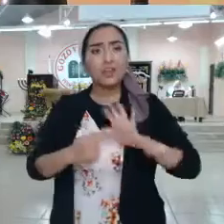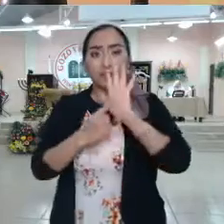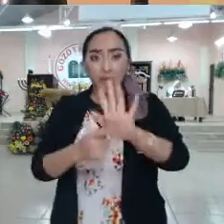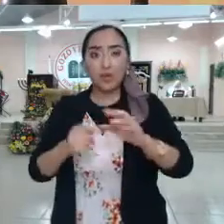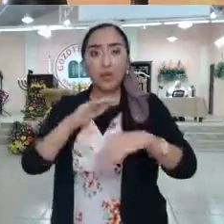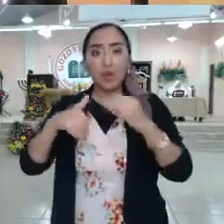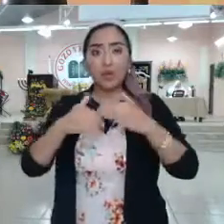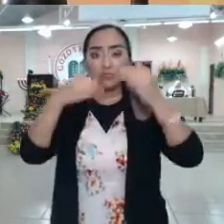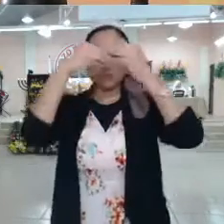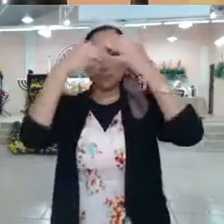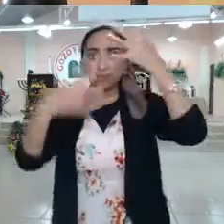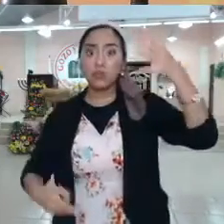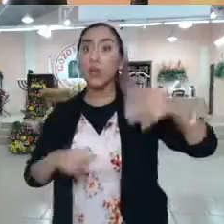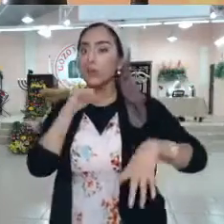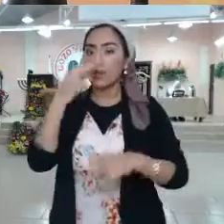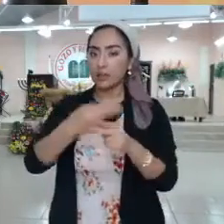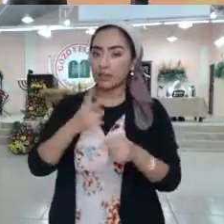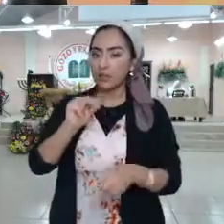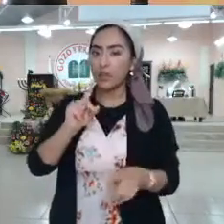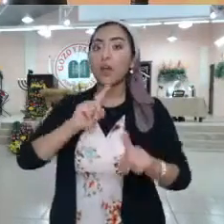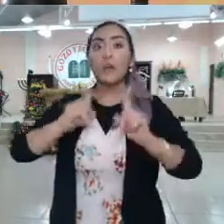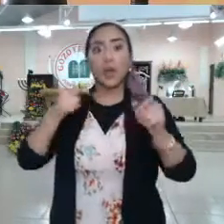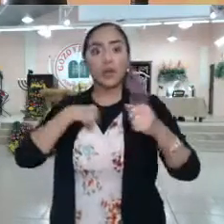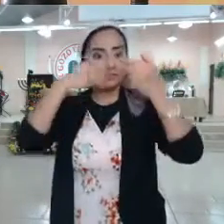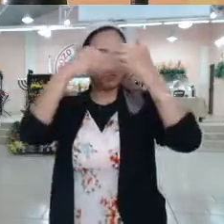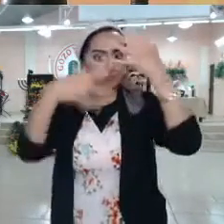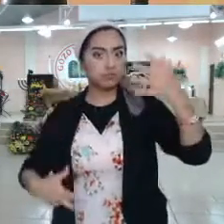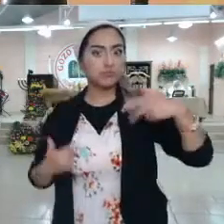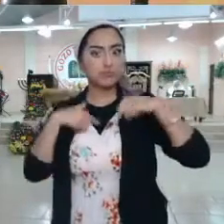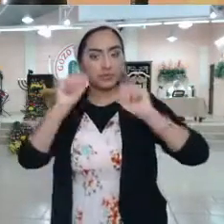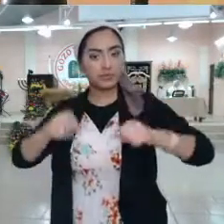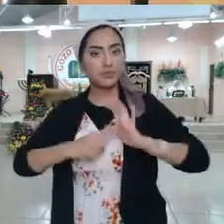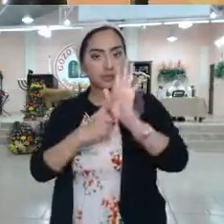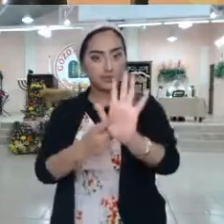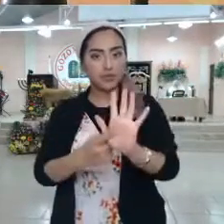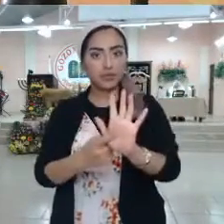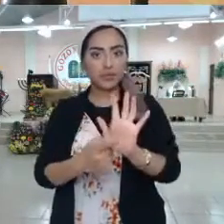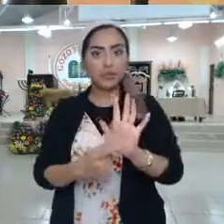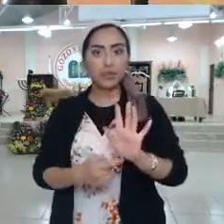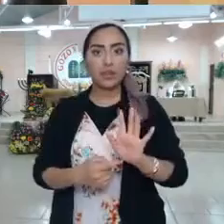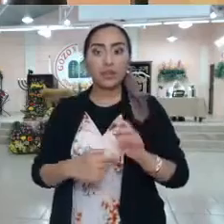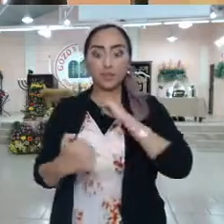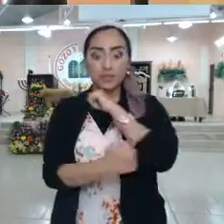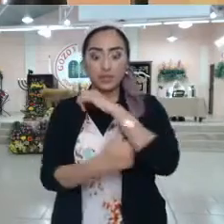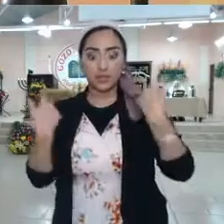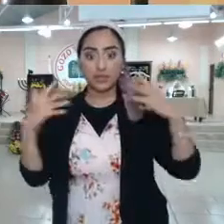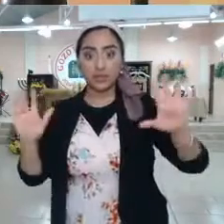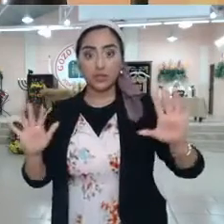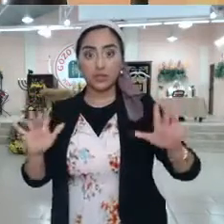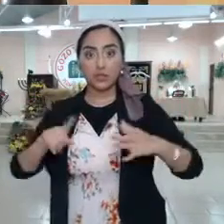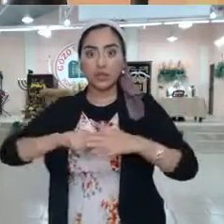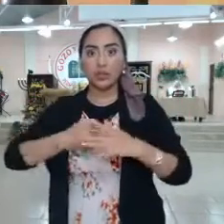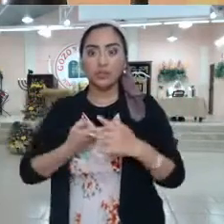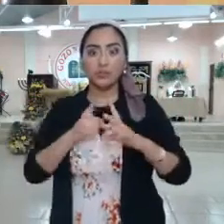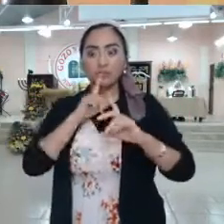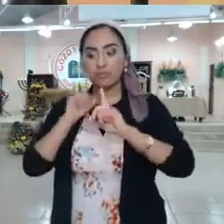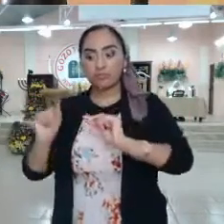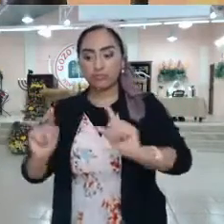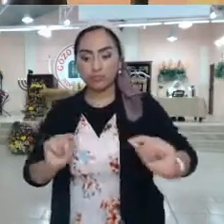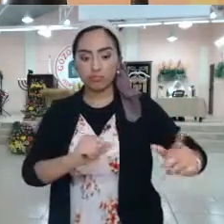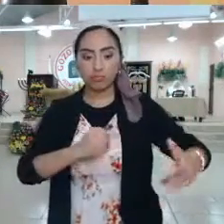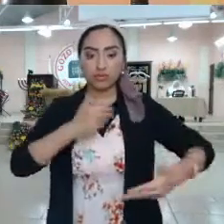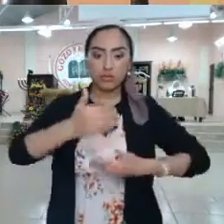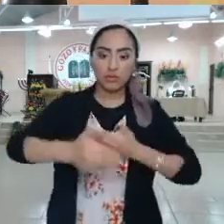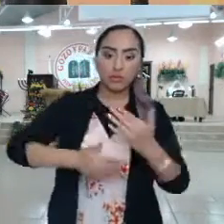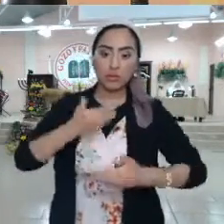fail. I could show you the statistics of it, no names, but I can't show you the statistics. Pesach goes by, then they